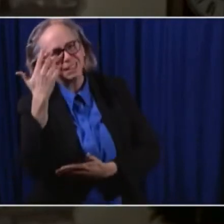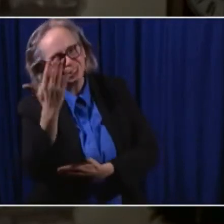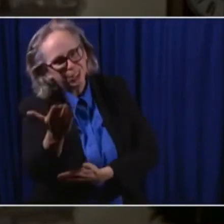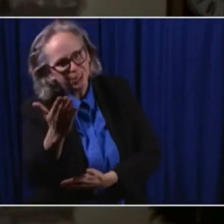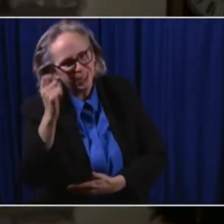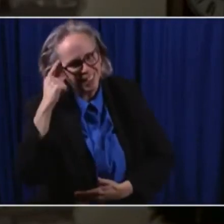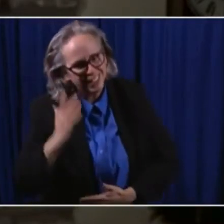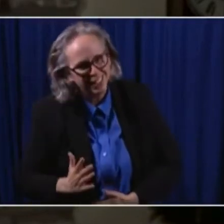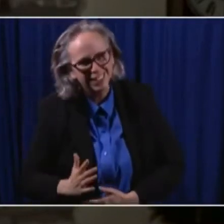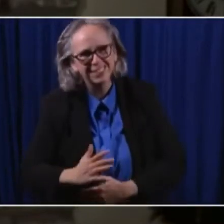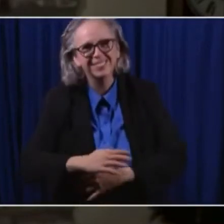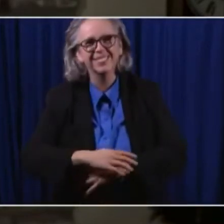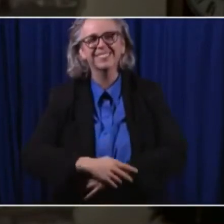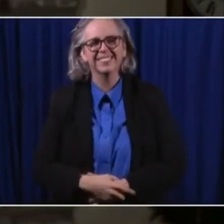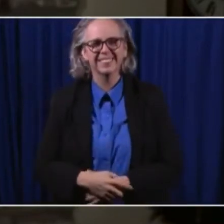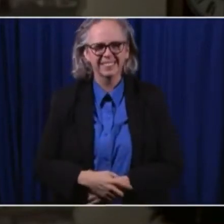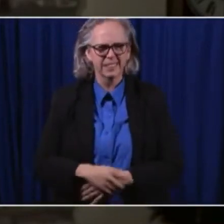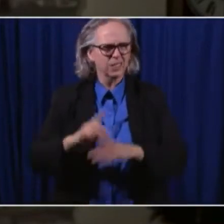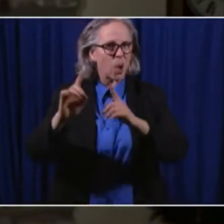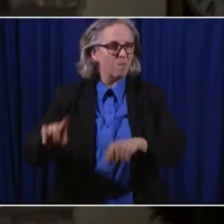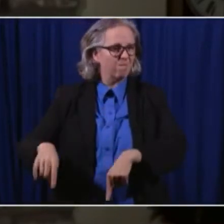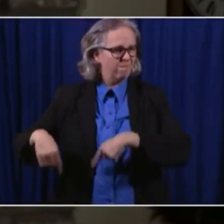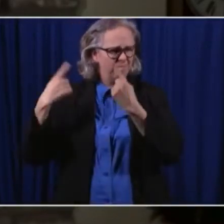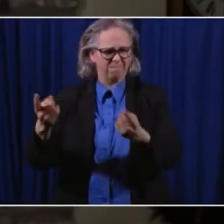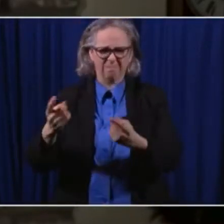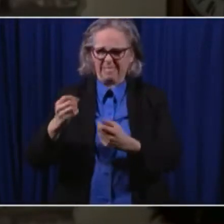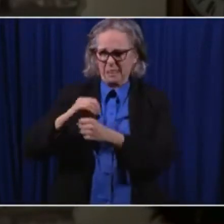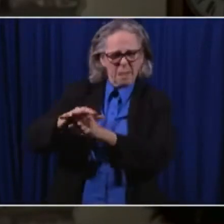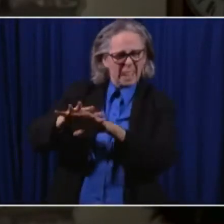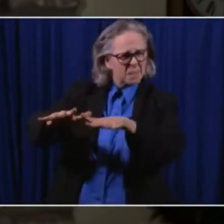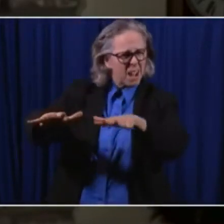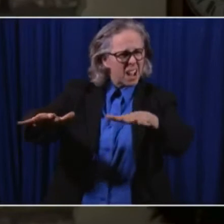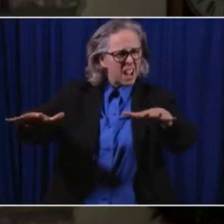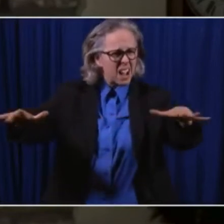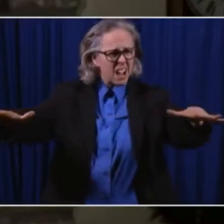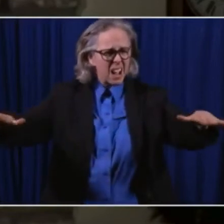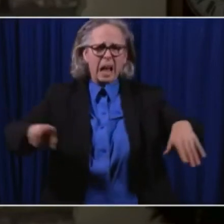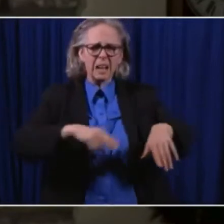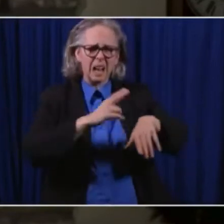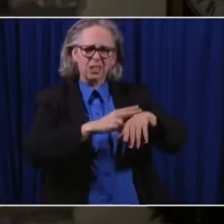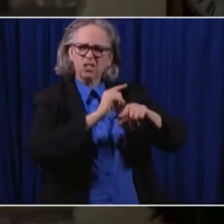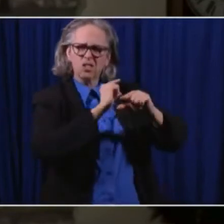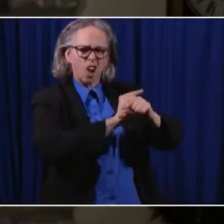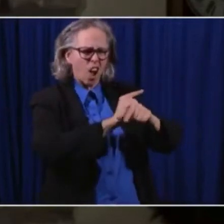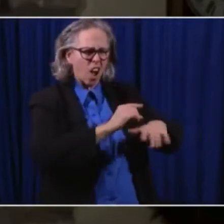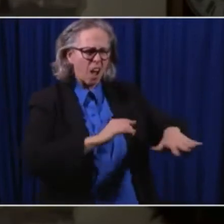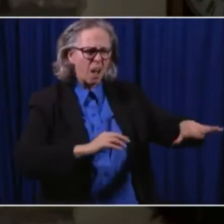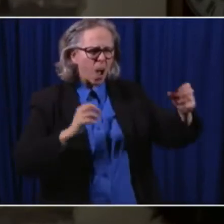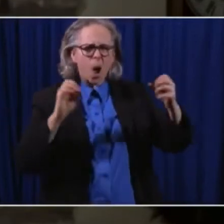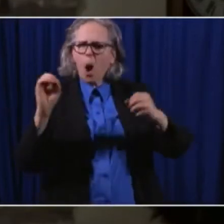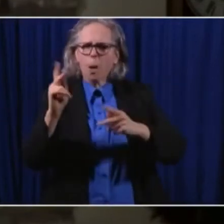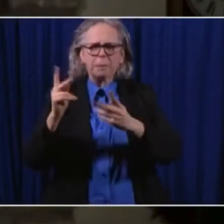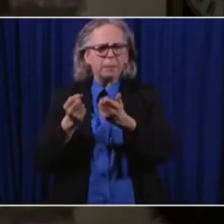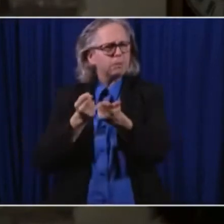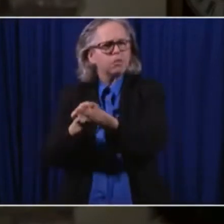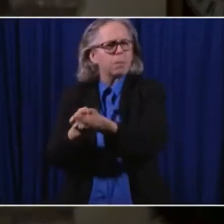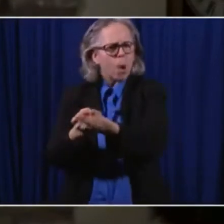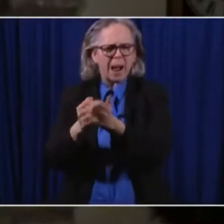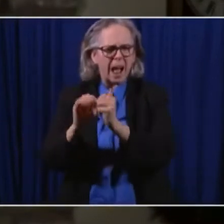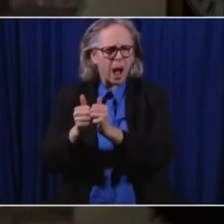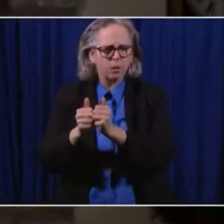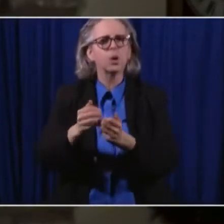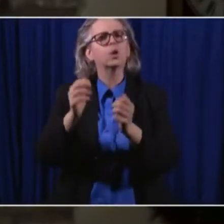Throughout the pandemic, the National Guard has been supporting Ohioans by working in food banks, filling in for staff shortages